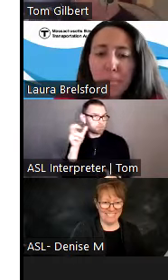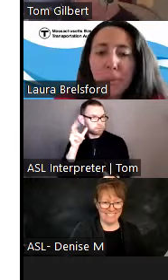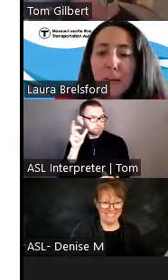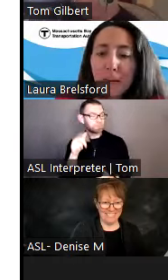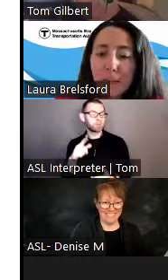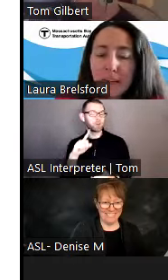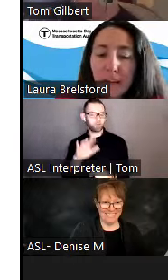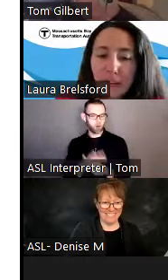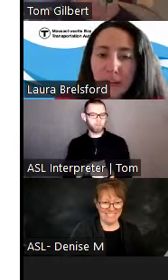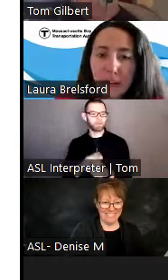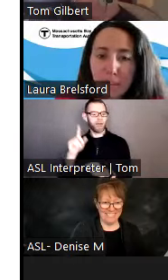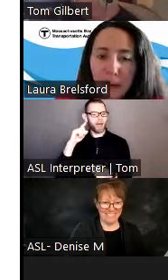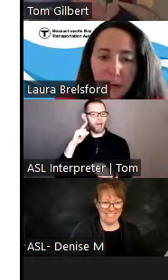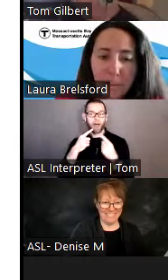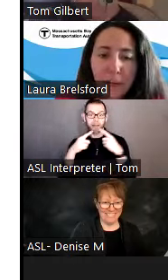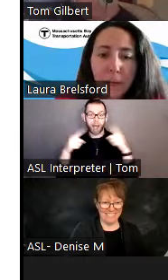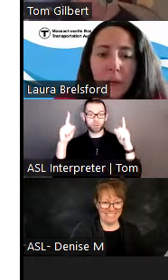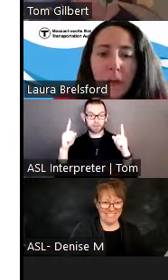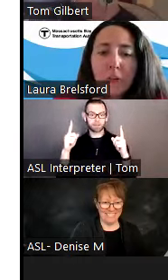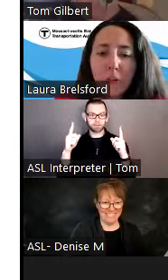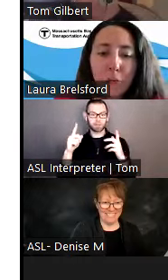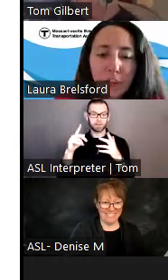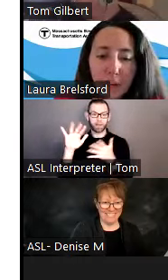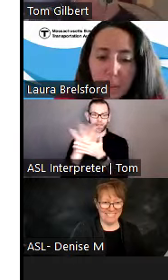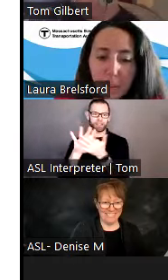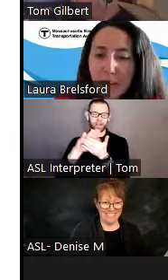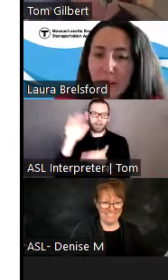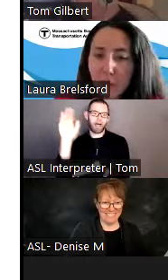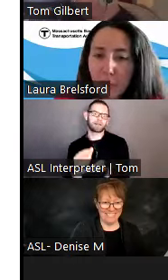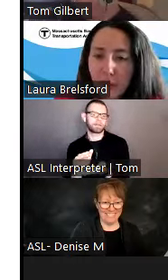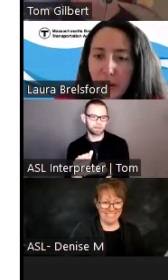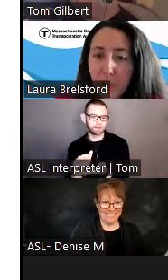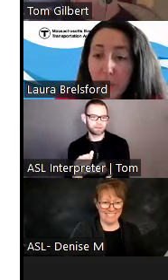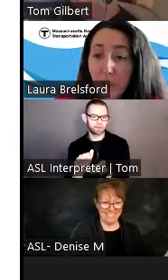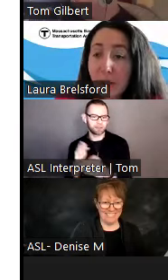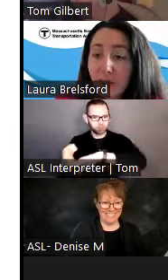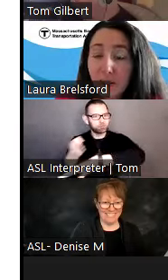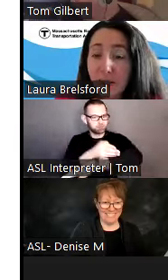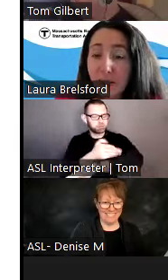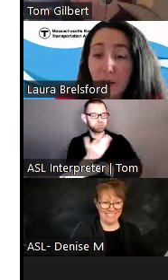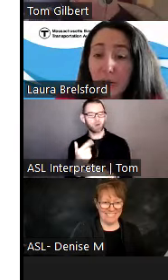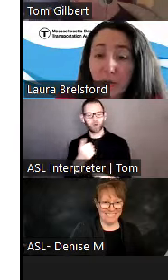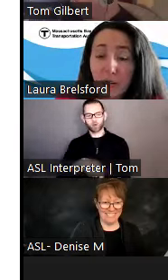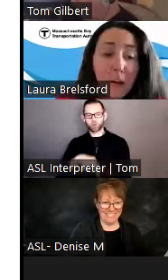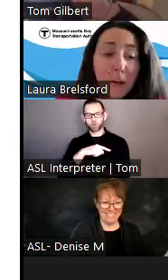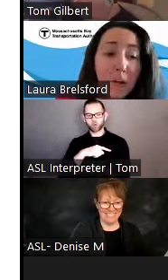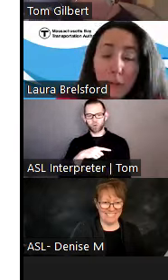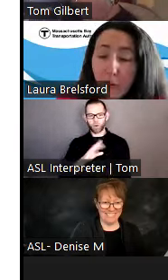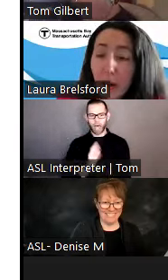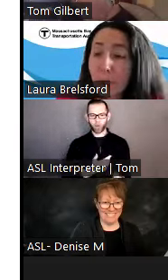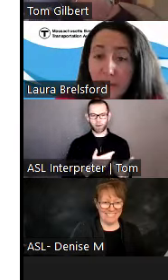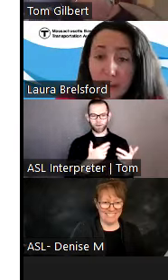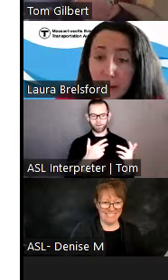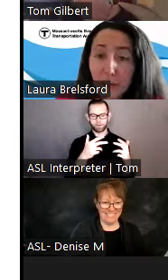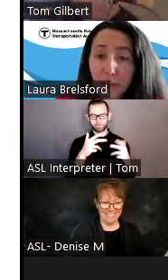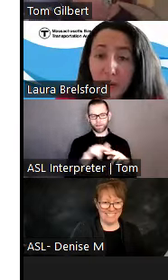quality is significantly better. So vehicle maintenance is working on deploying these annunciators